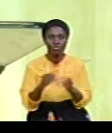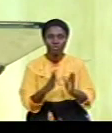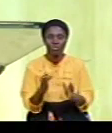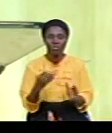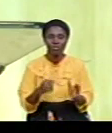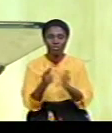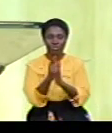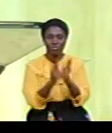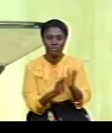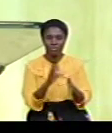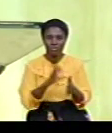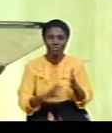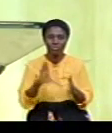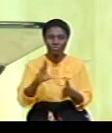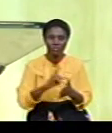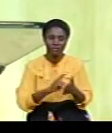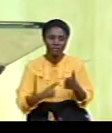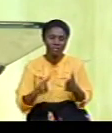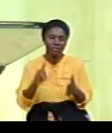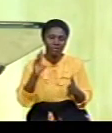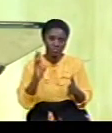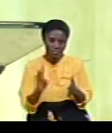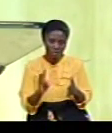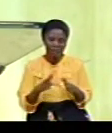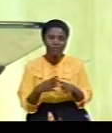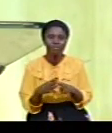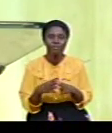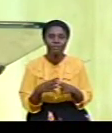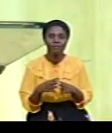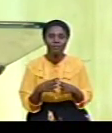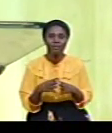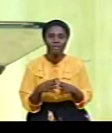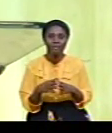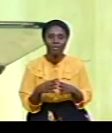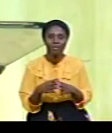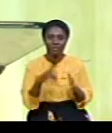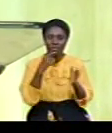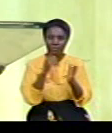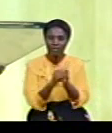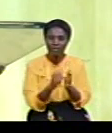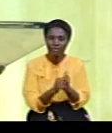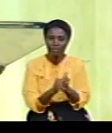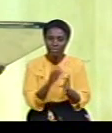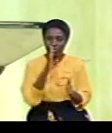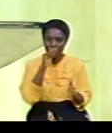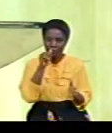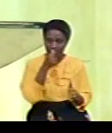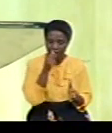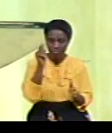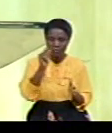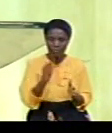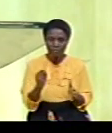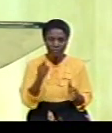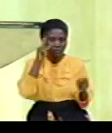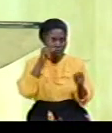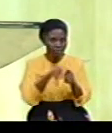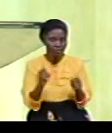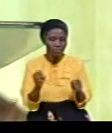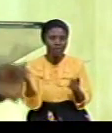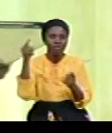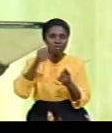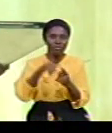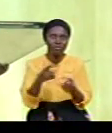7, chapter 5 and verse 7, it says there, be patient therefore, brethren, unto the coming of the